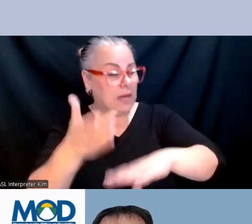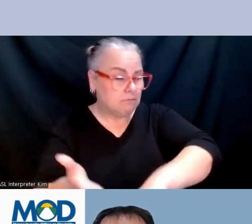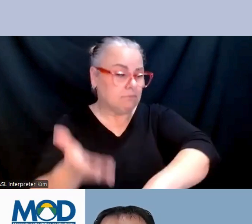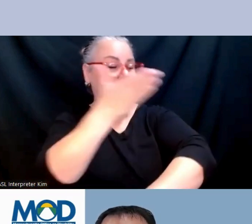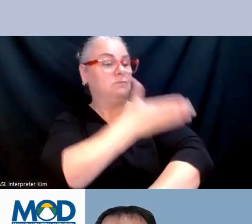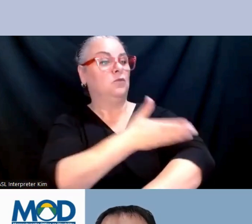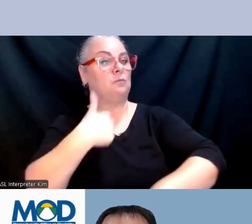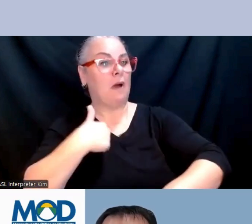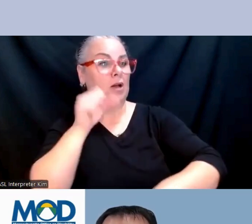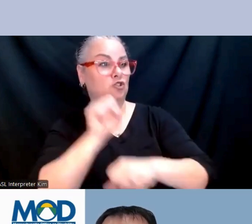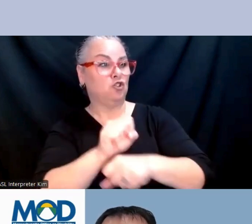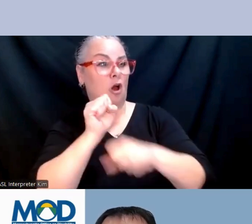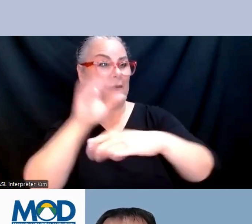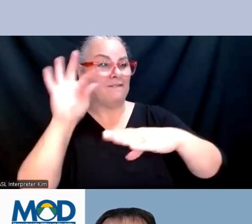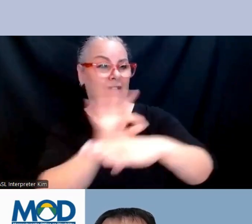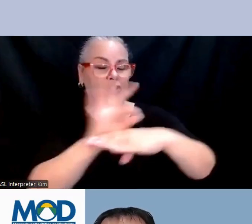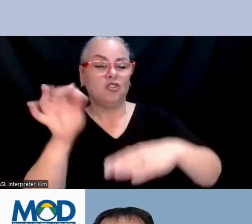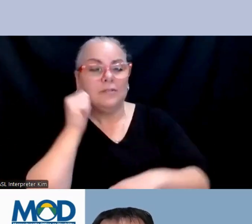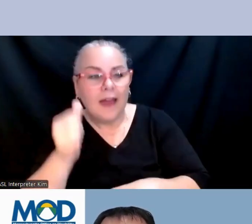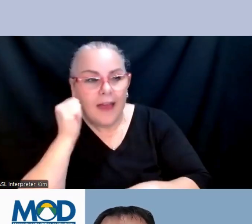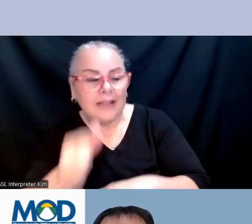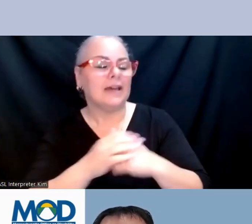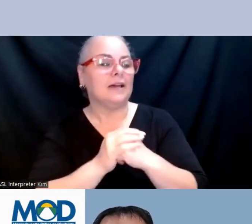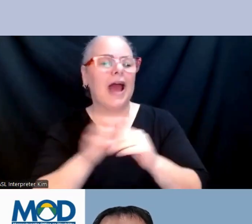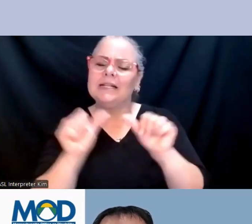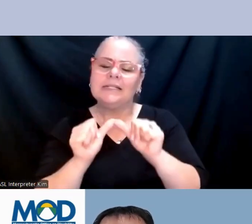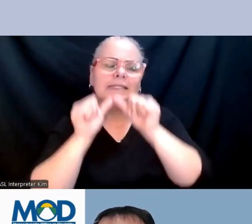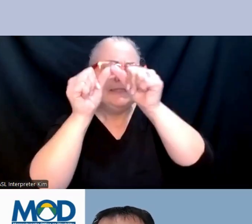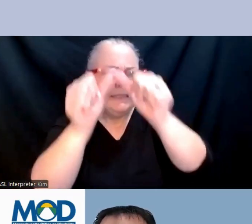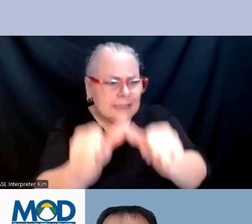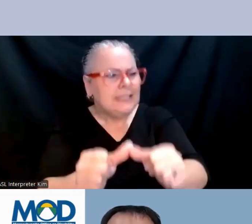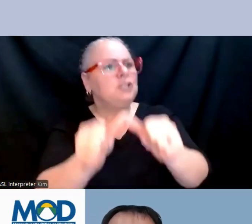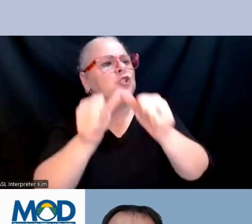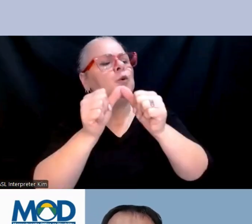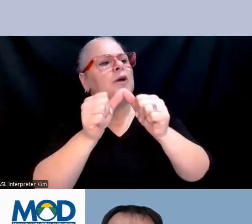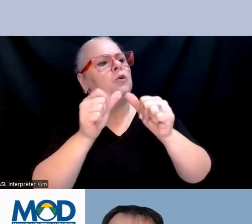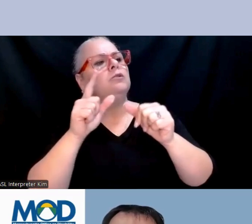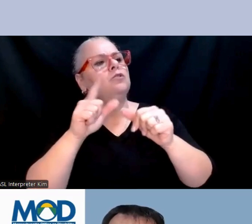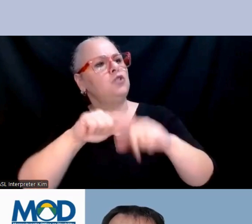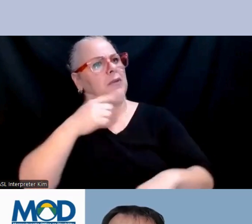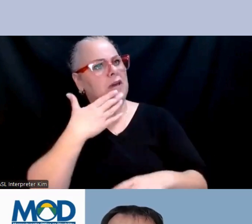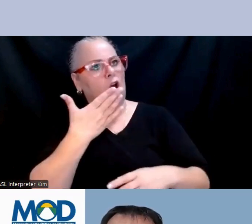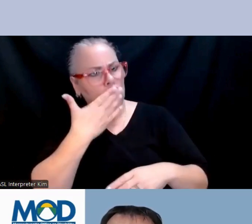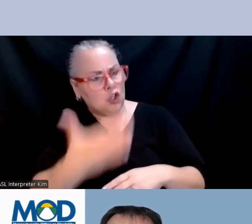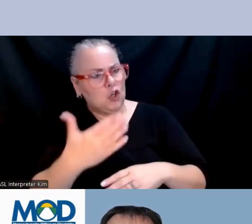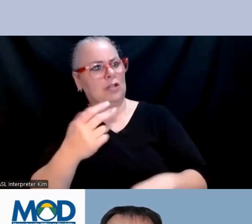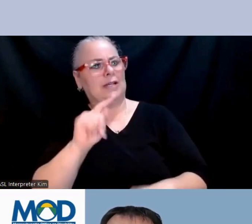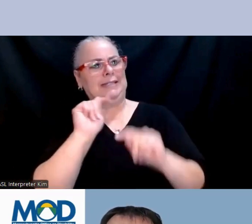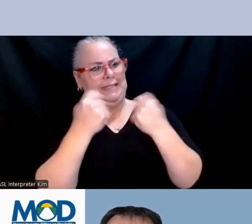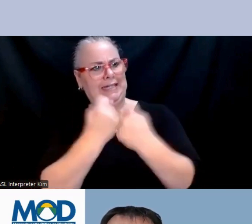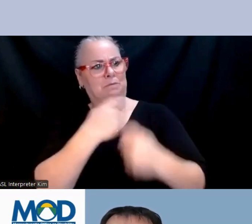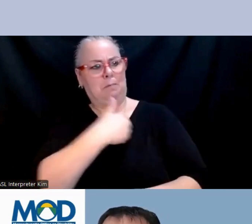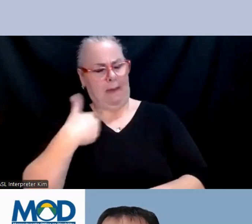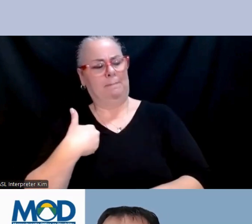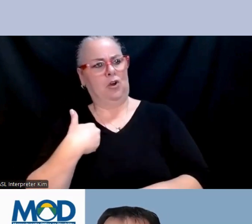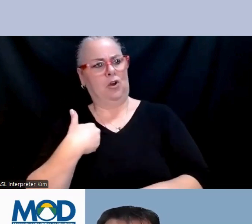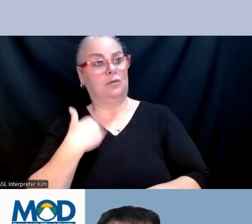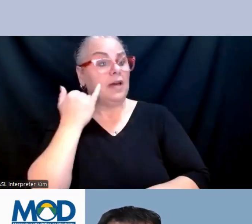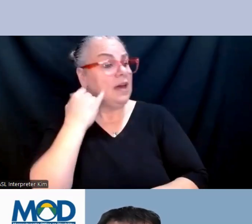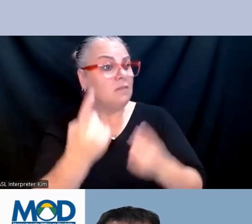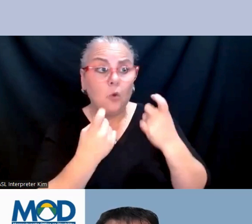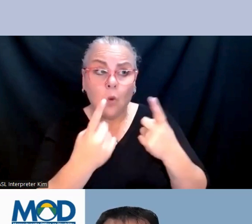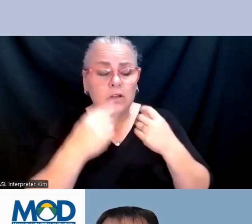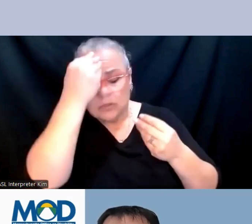my essential job functions and continuing to be a productive team member. If you have any